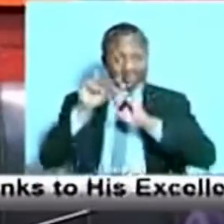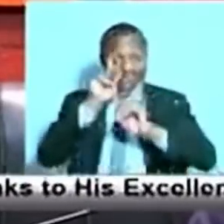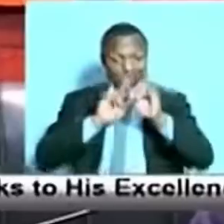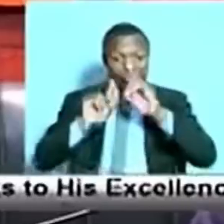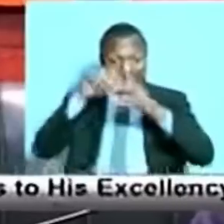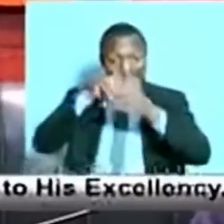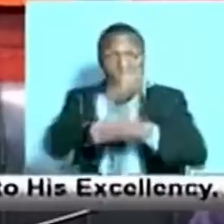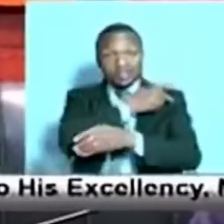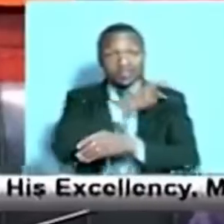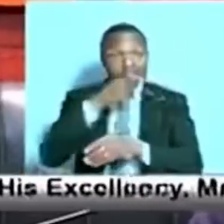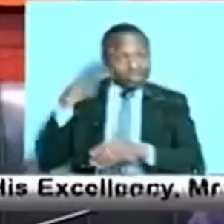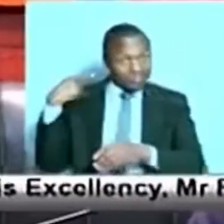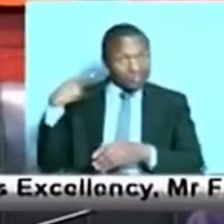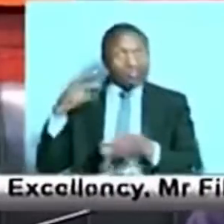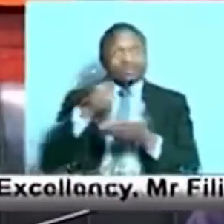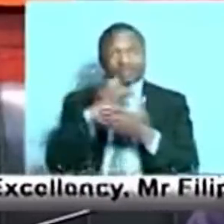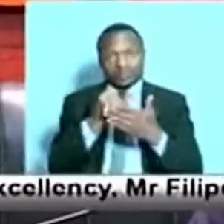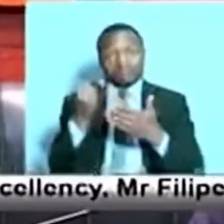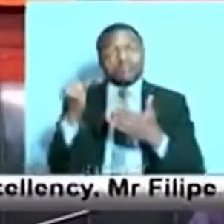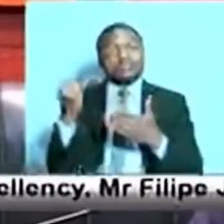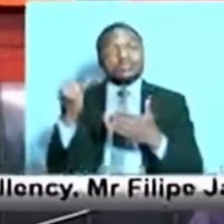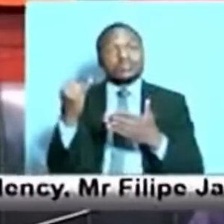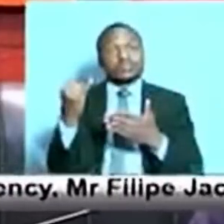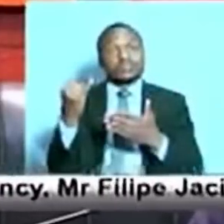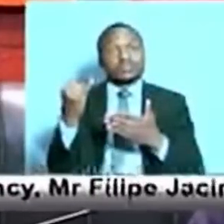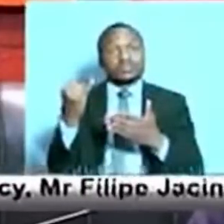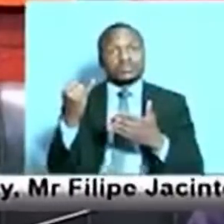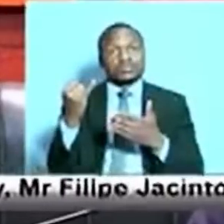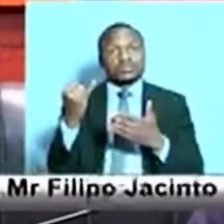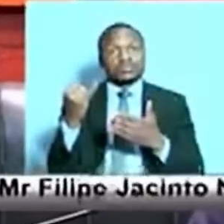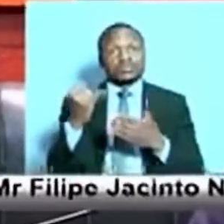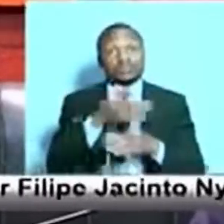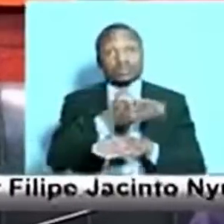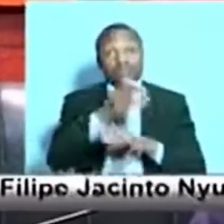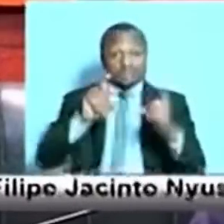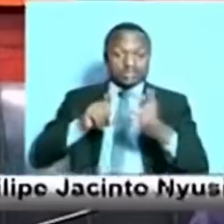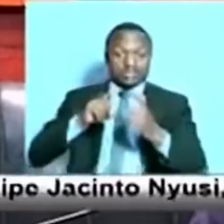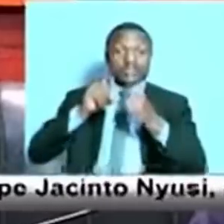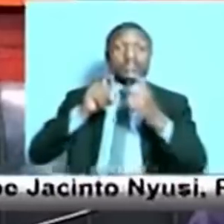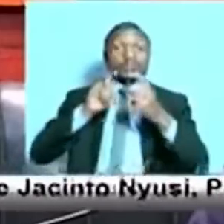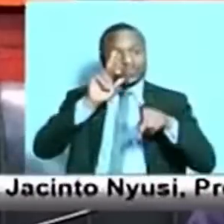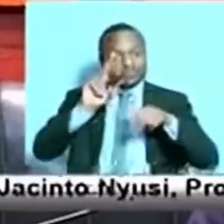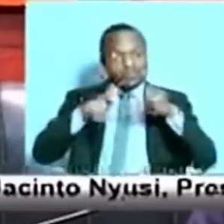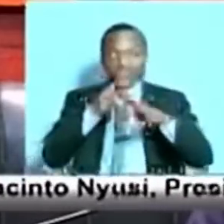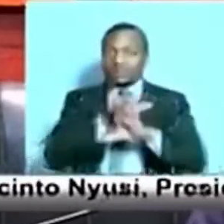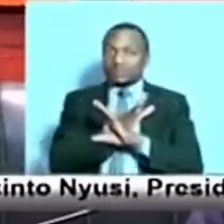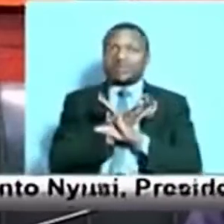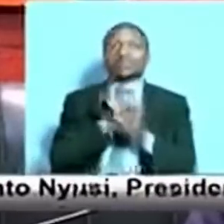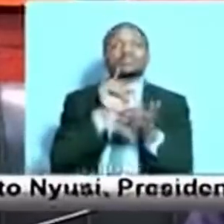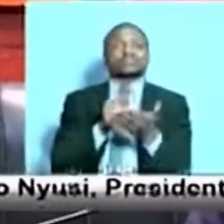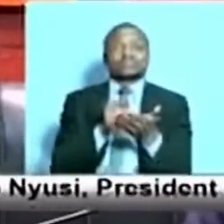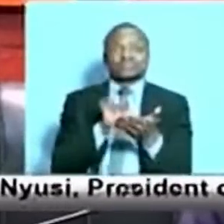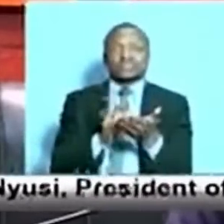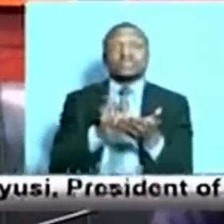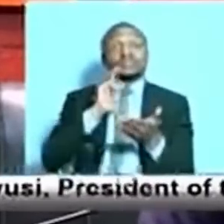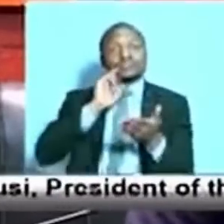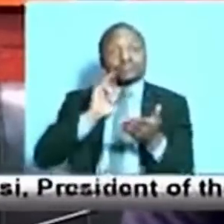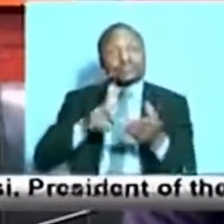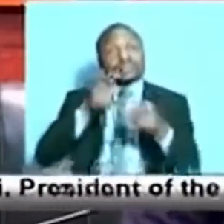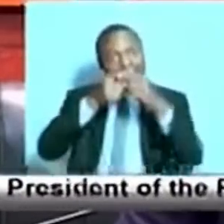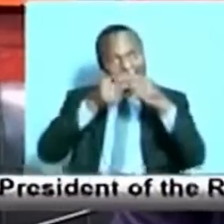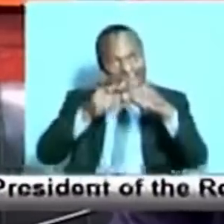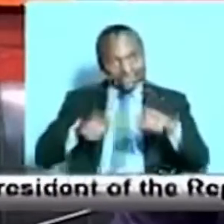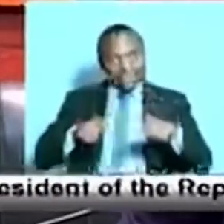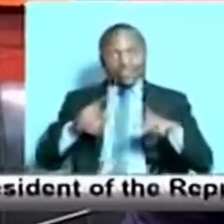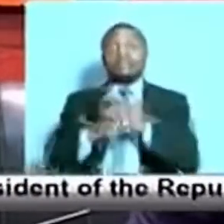House on issues that hinge on the welfare of our people. This is as it should be in